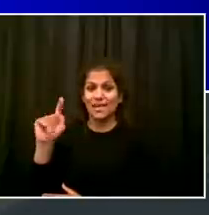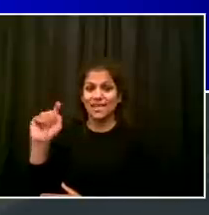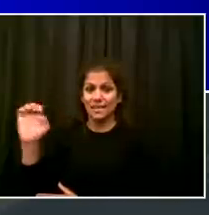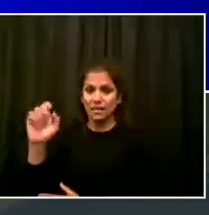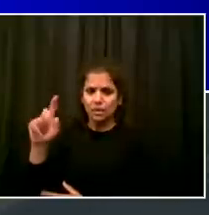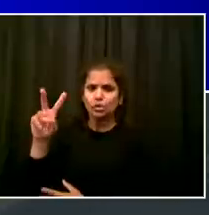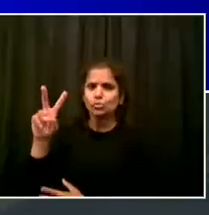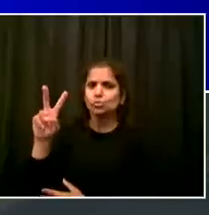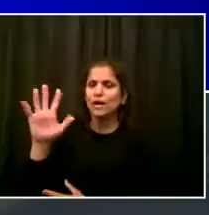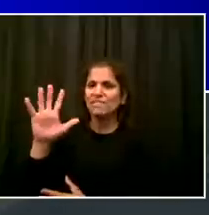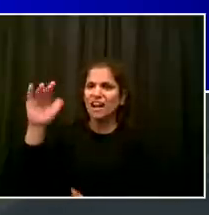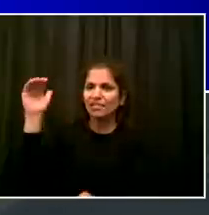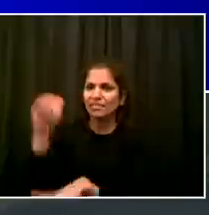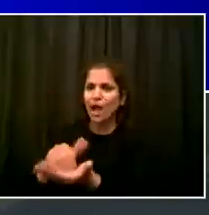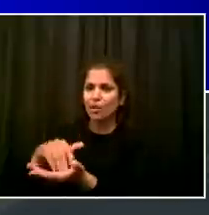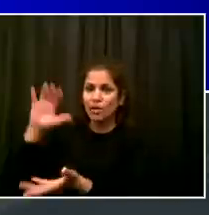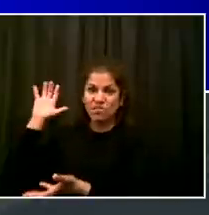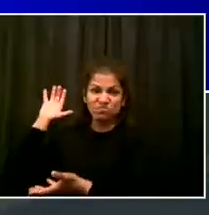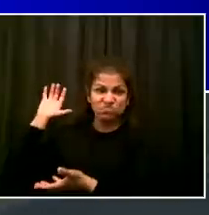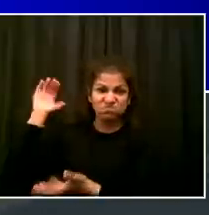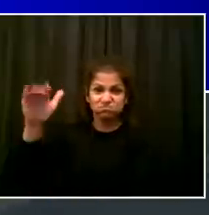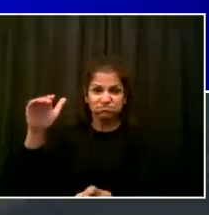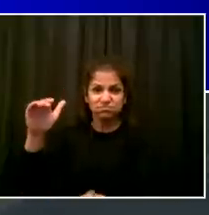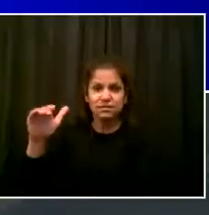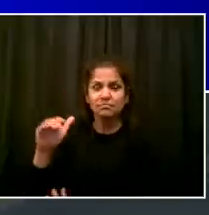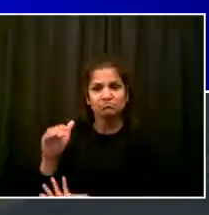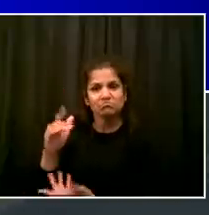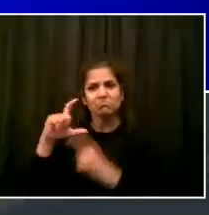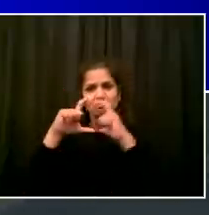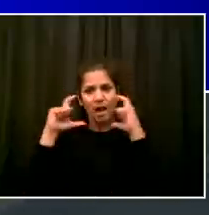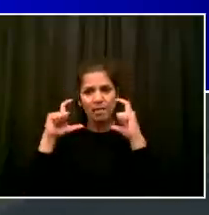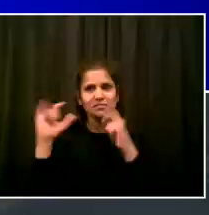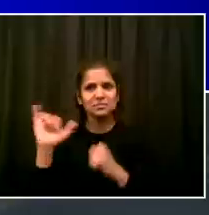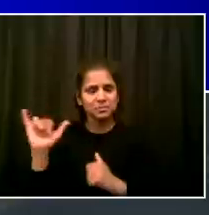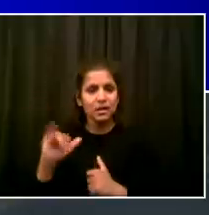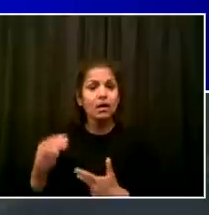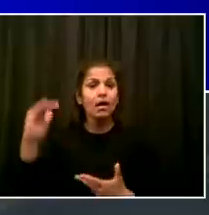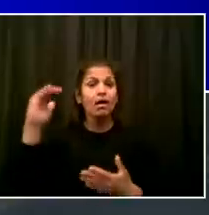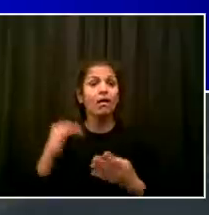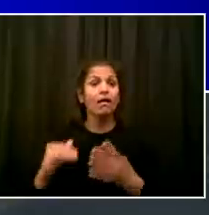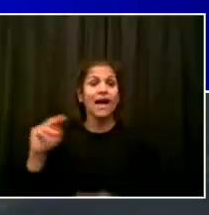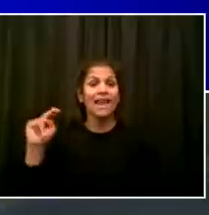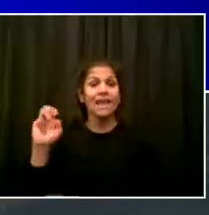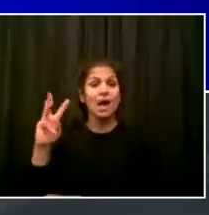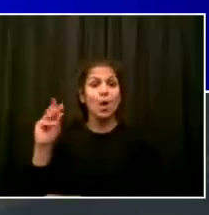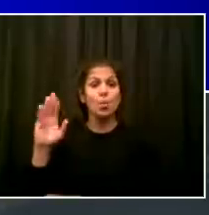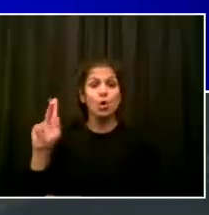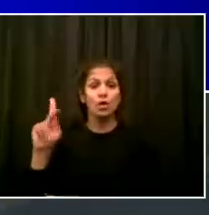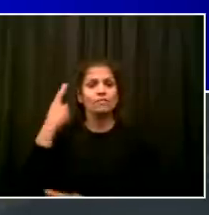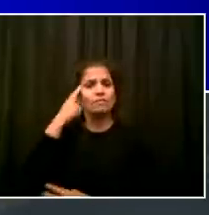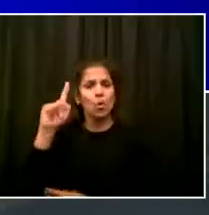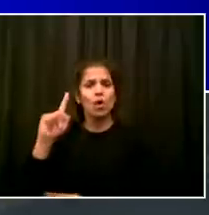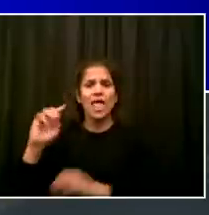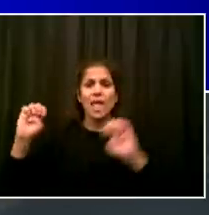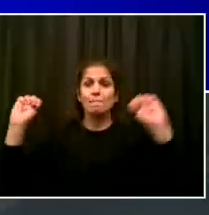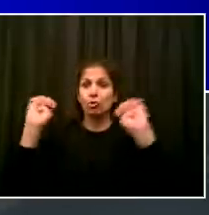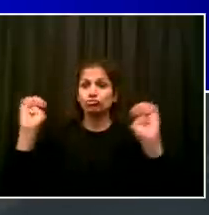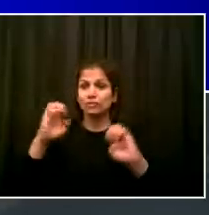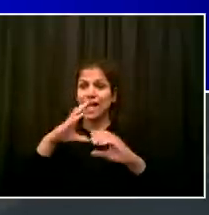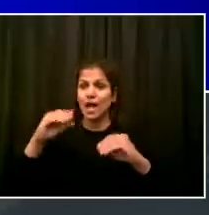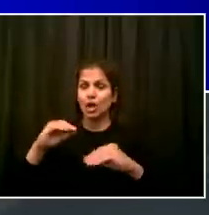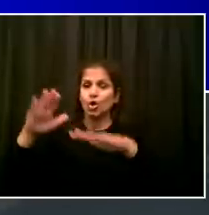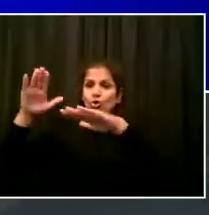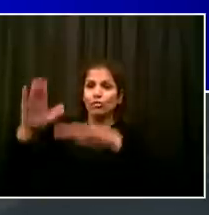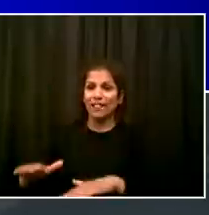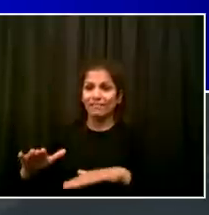are wonderful donations people are making. Okay, as we get to the end here, I want to offer